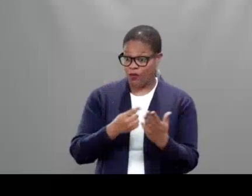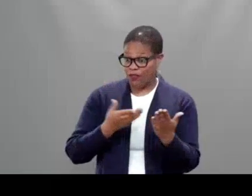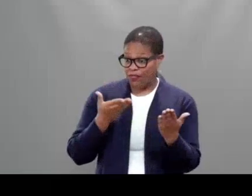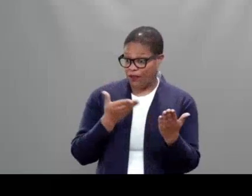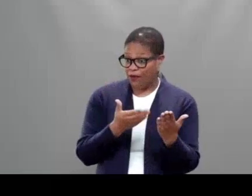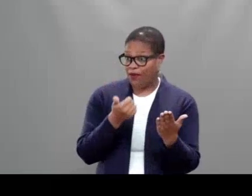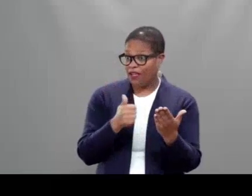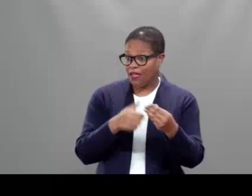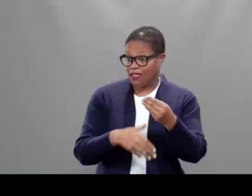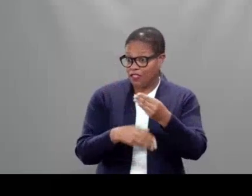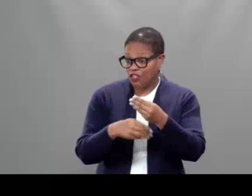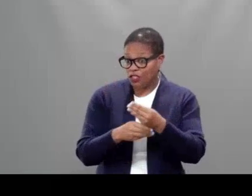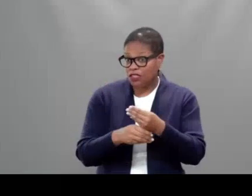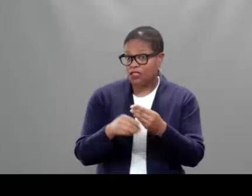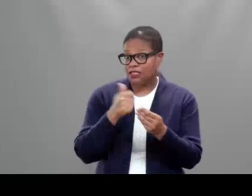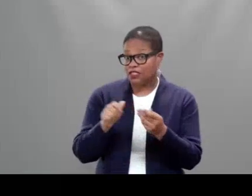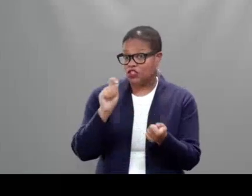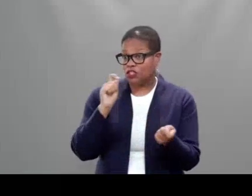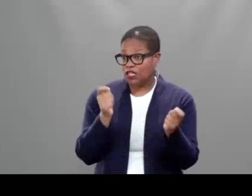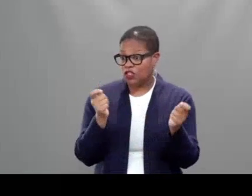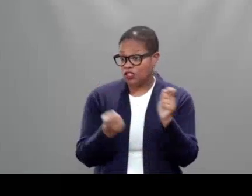there's any additions or changes.